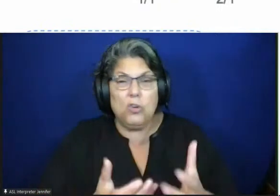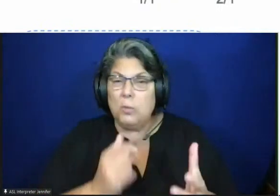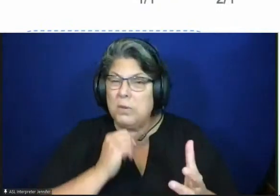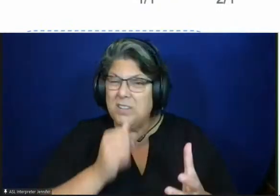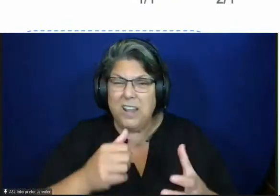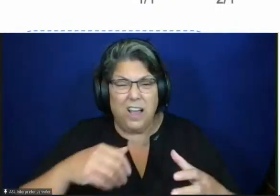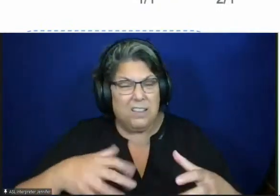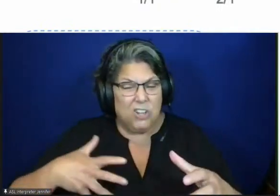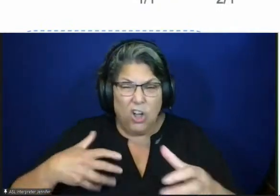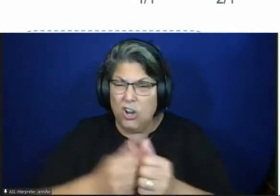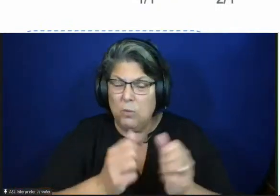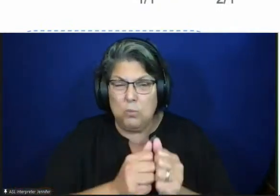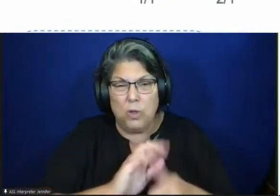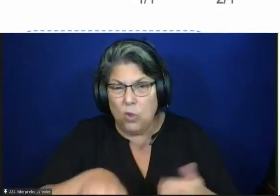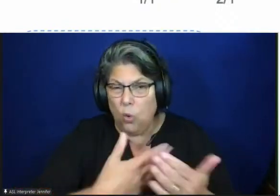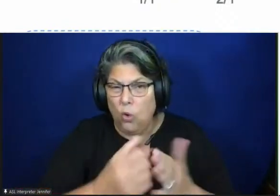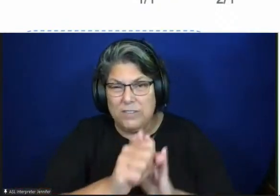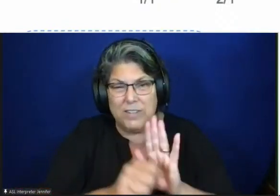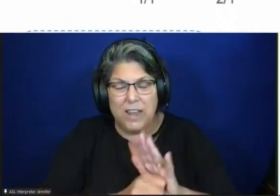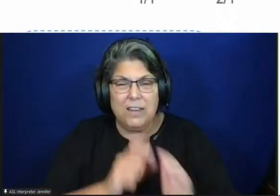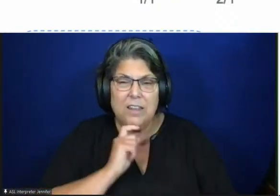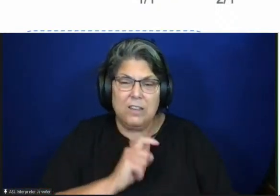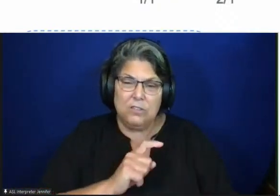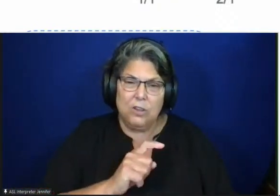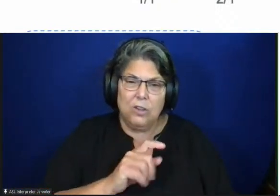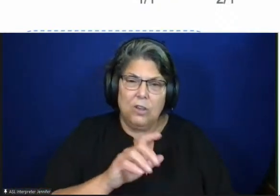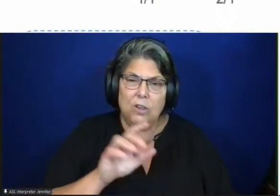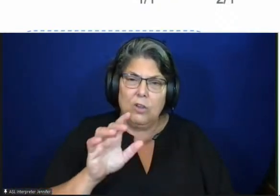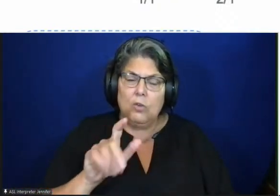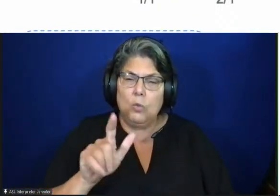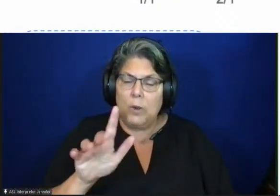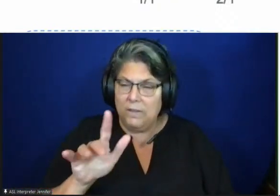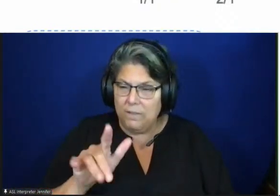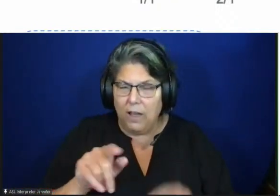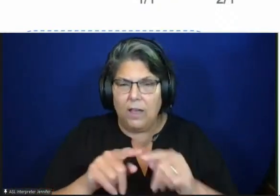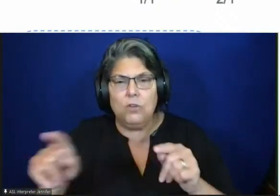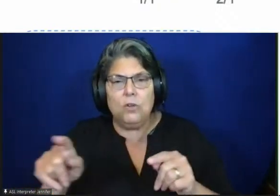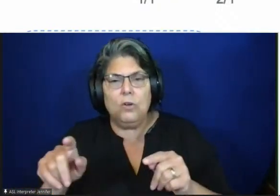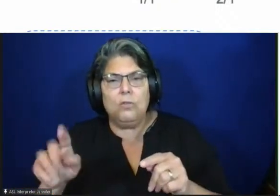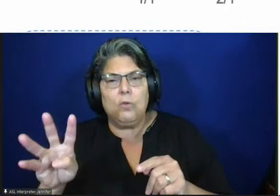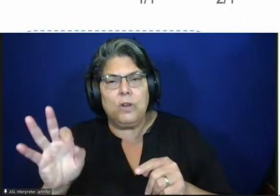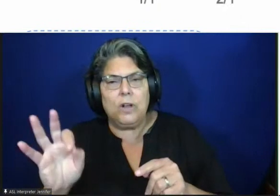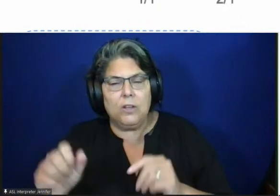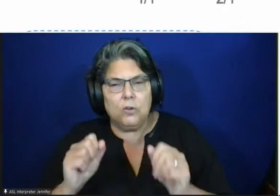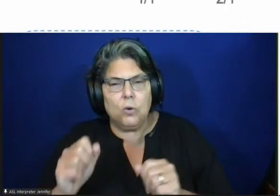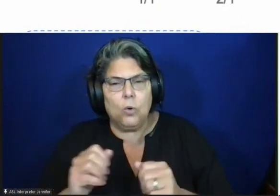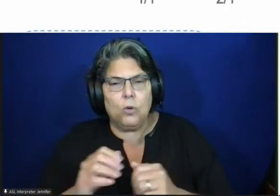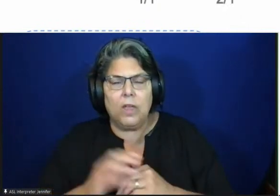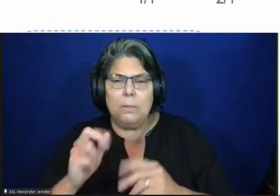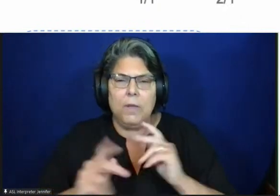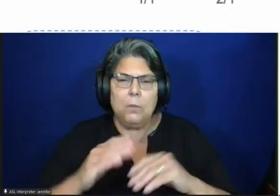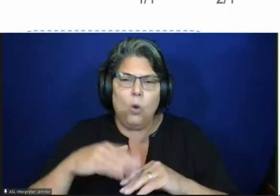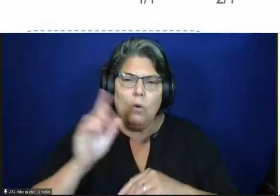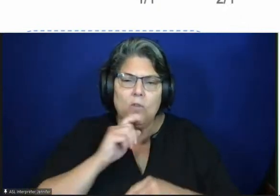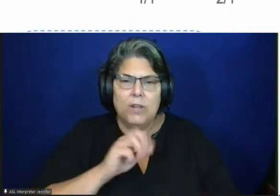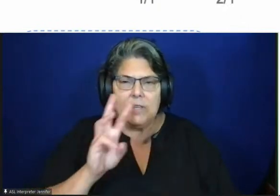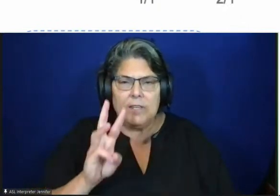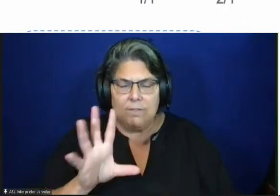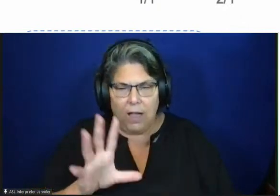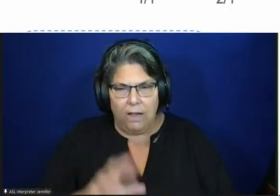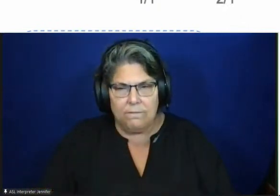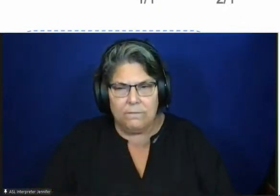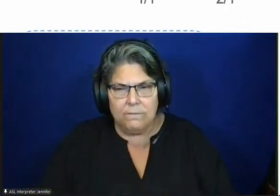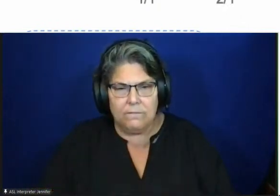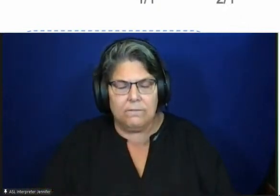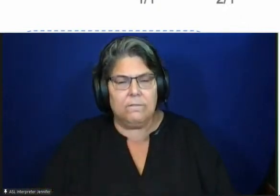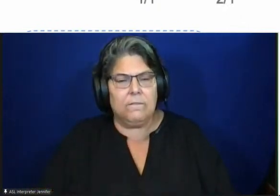to 49-year-olds and those who are over 65. And so you can see you can